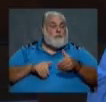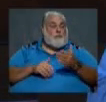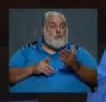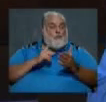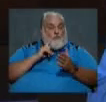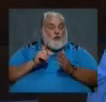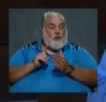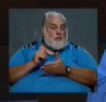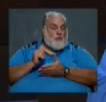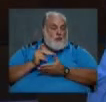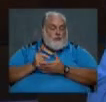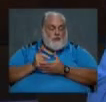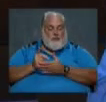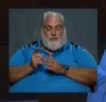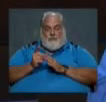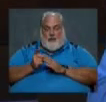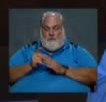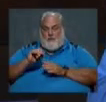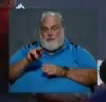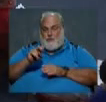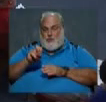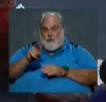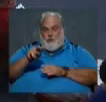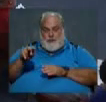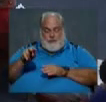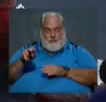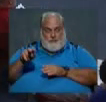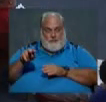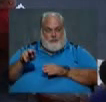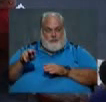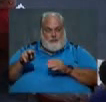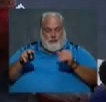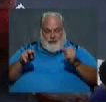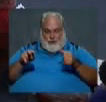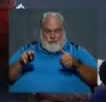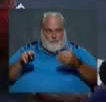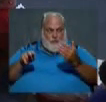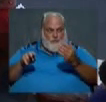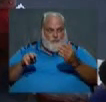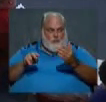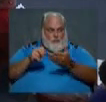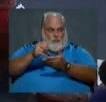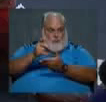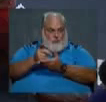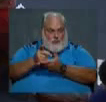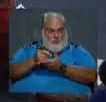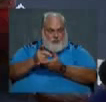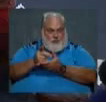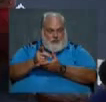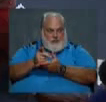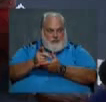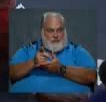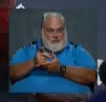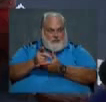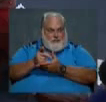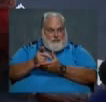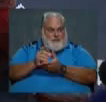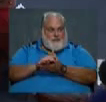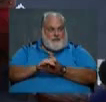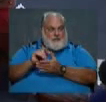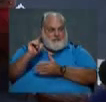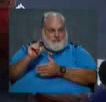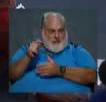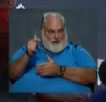approval of the minutes of the June 22nd meeting, please? Yes, I move for approval of the June 22nd meeting minutes.